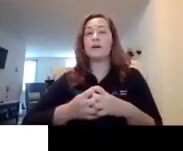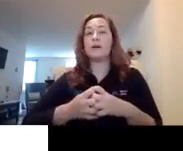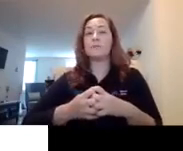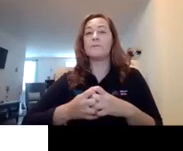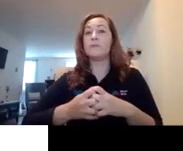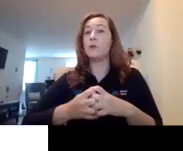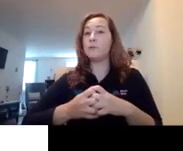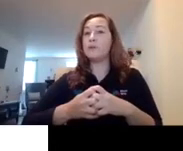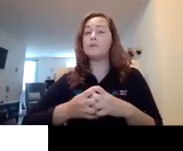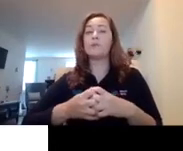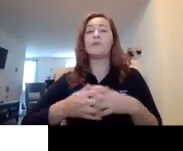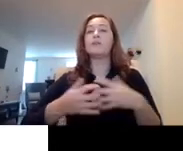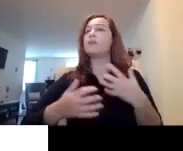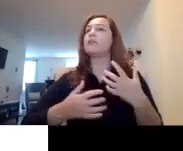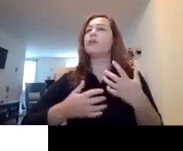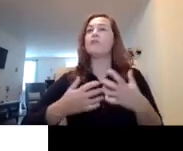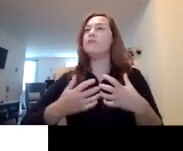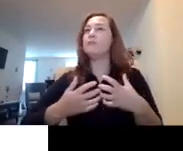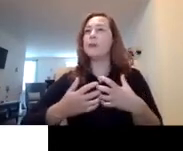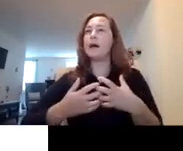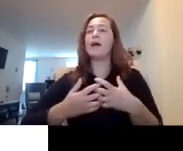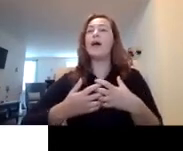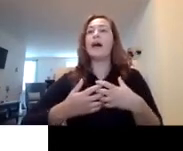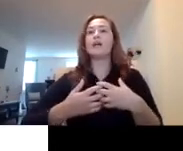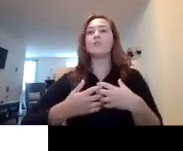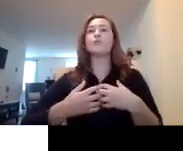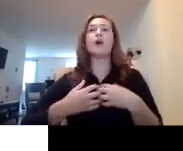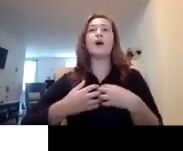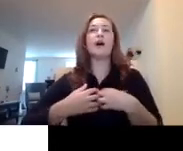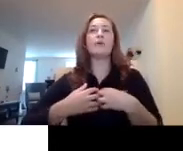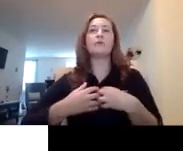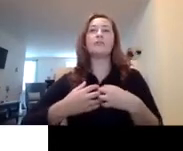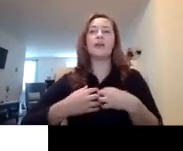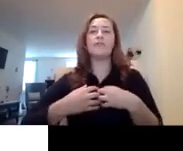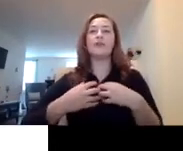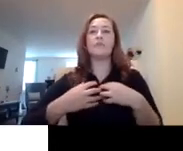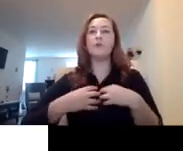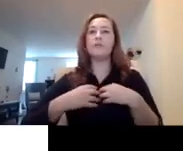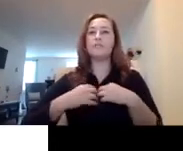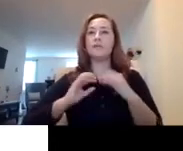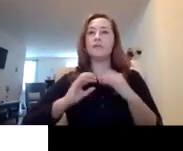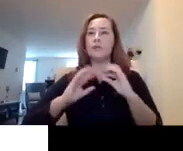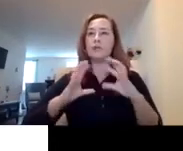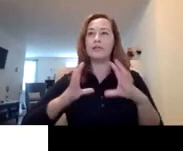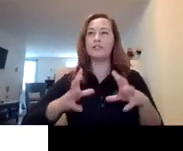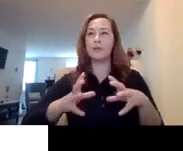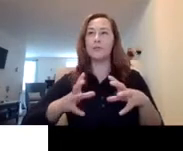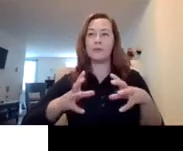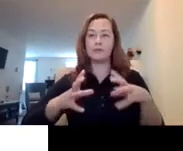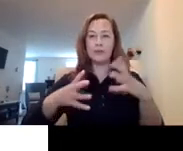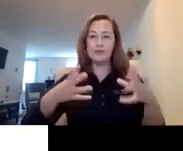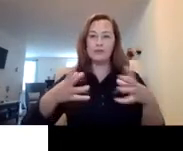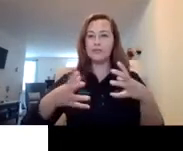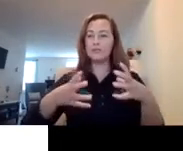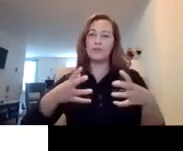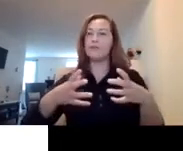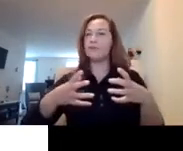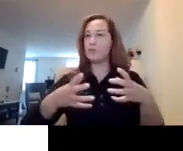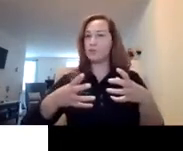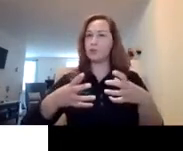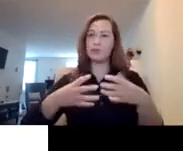interpreter department provided a lot of feedback as to how the deaf community will interpret